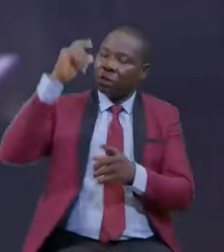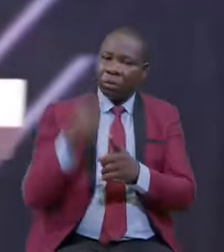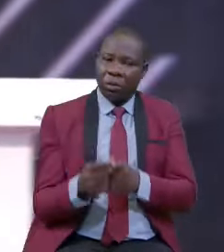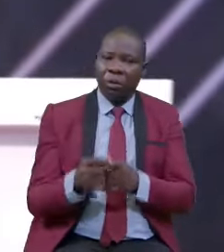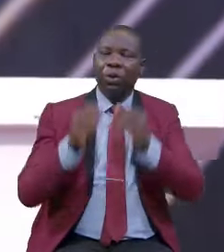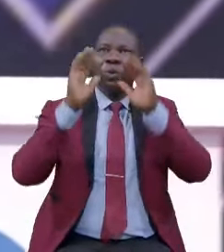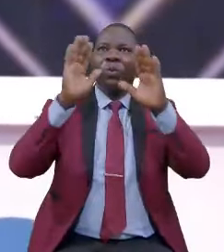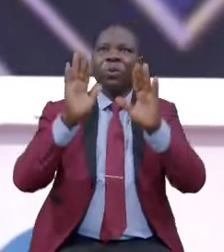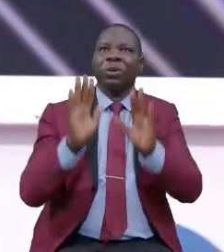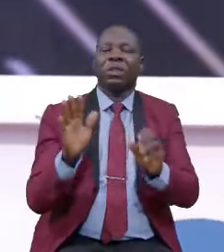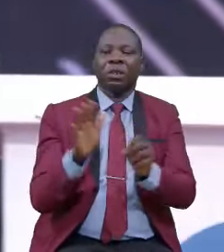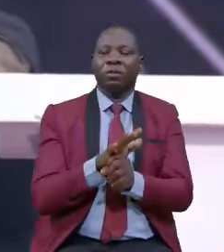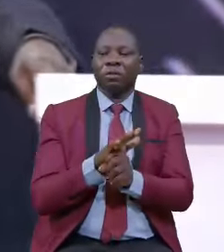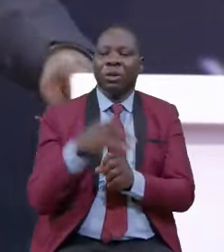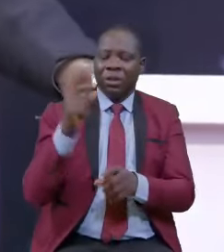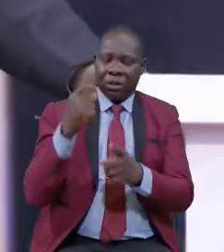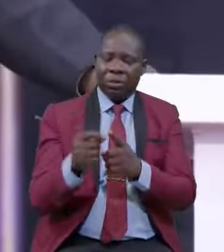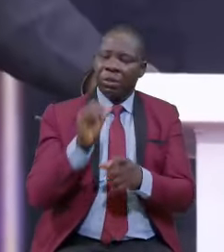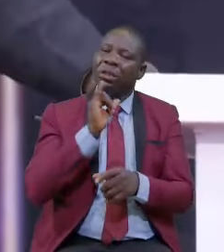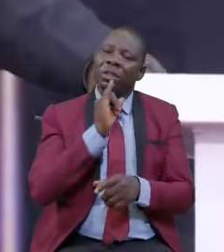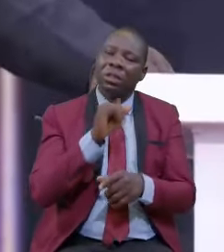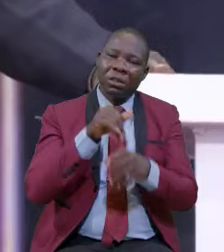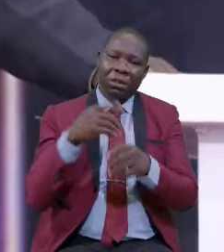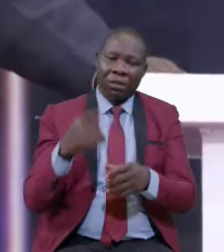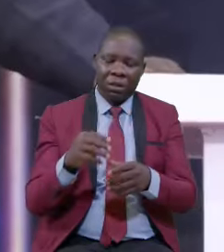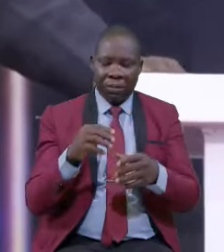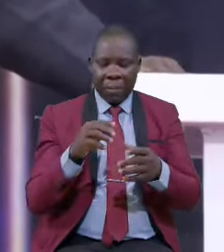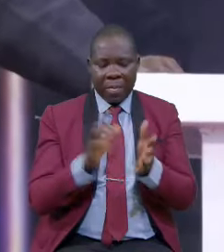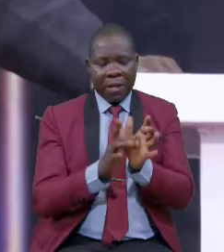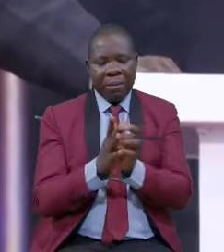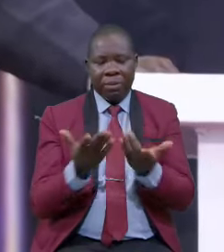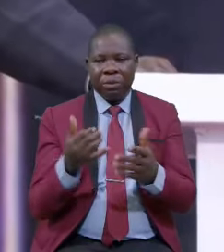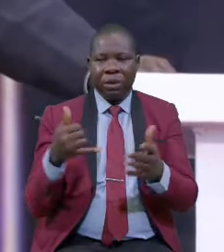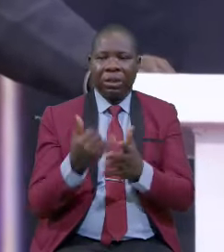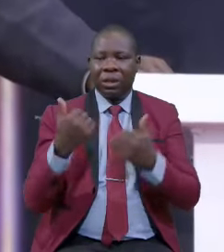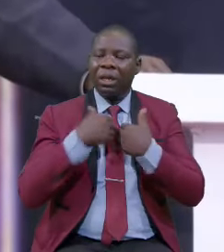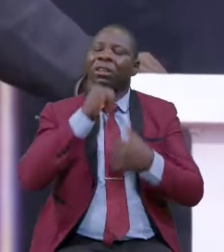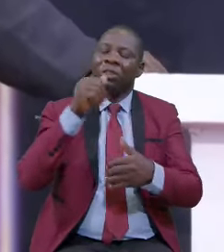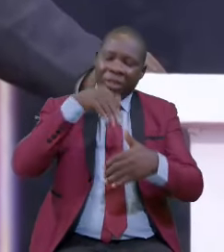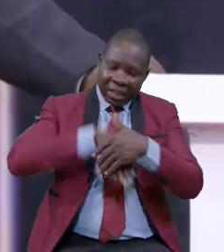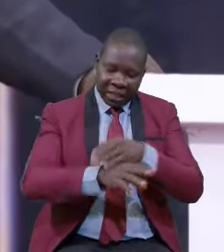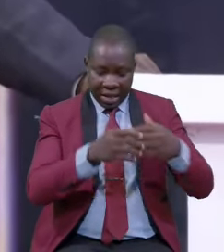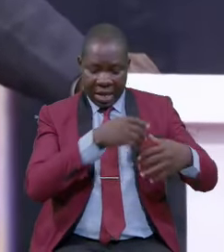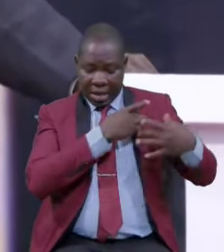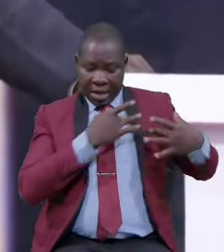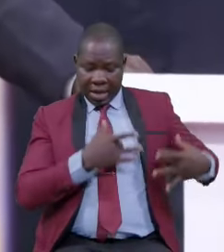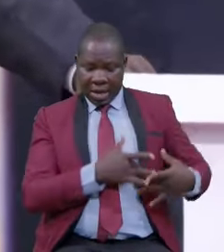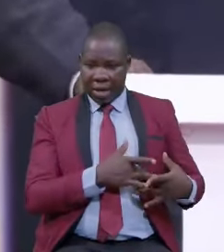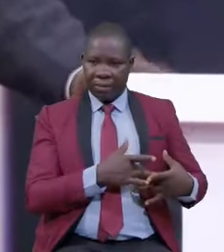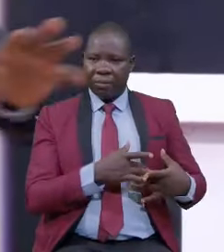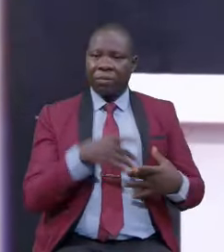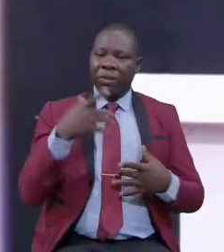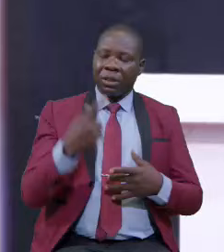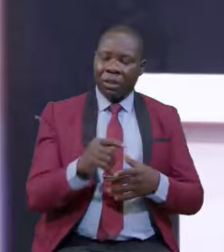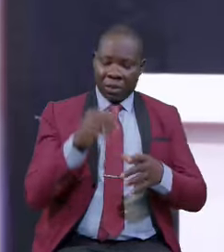It has not entered yet. The word is on the screen. It has not entered yet.